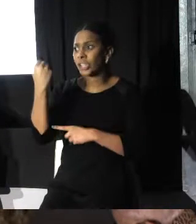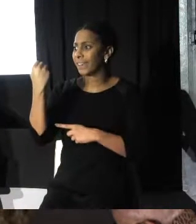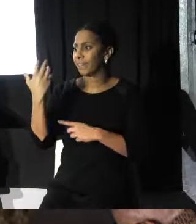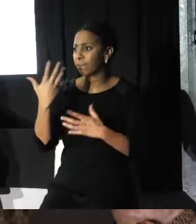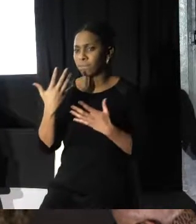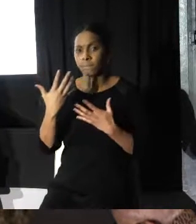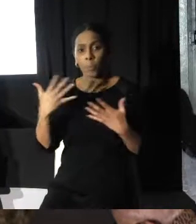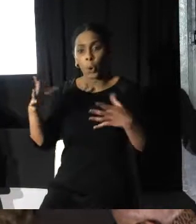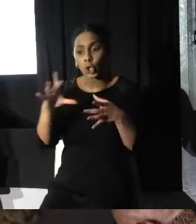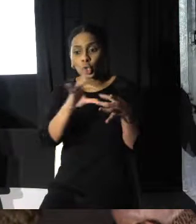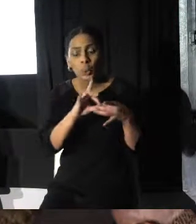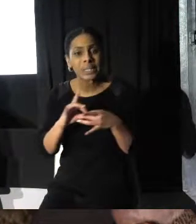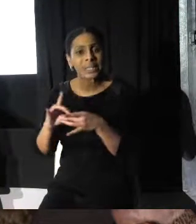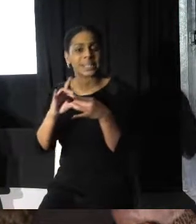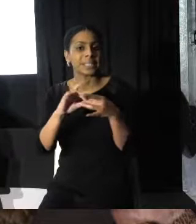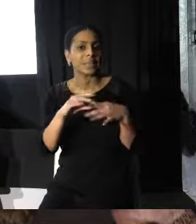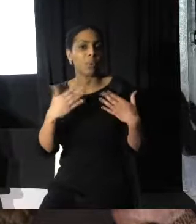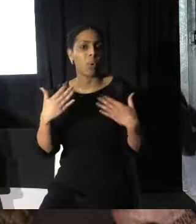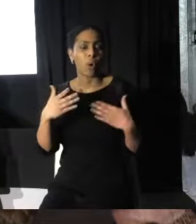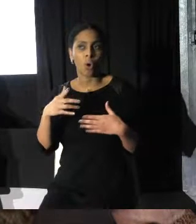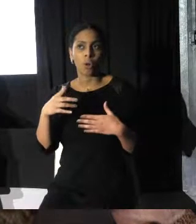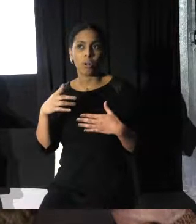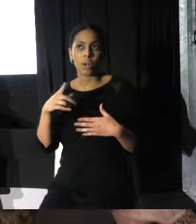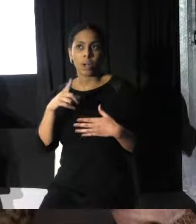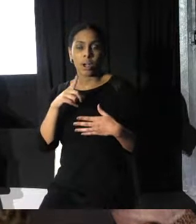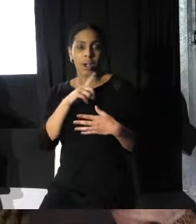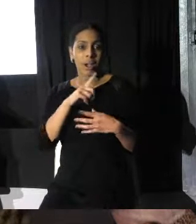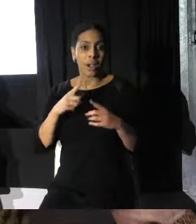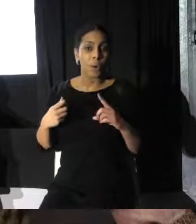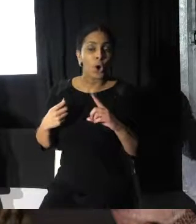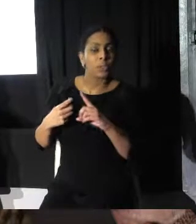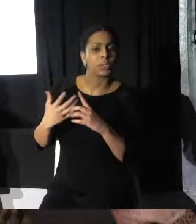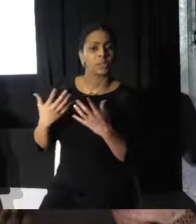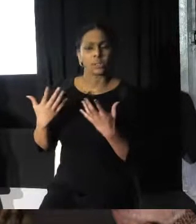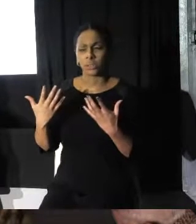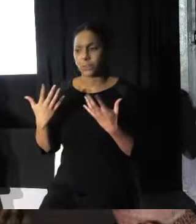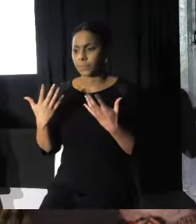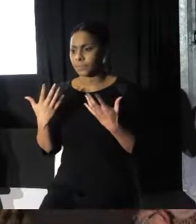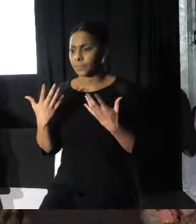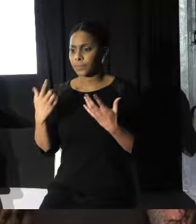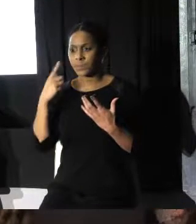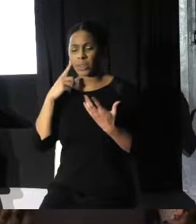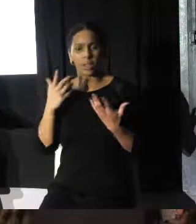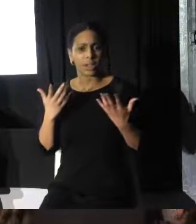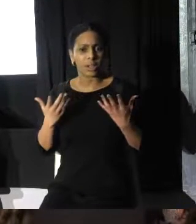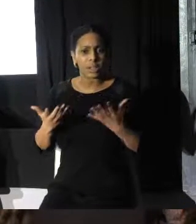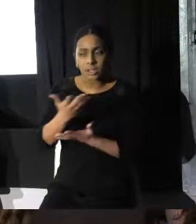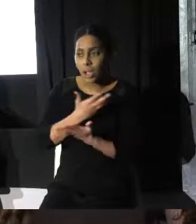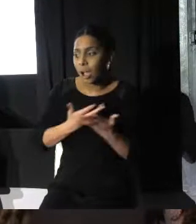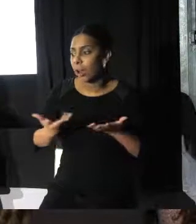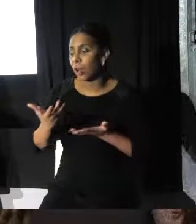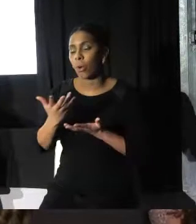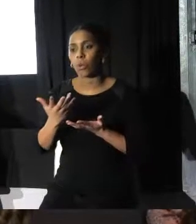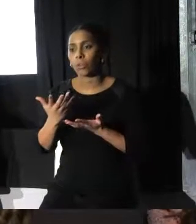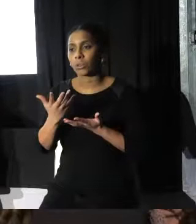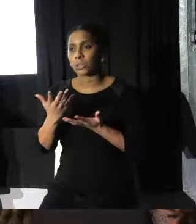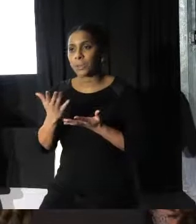purpose in which the dialogue and the way in which the discussion takes place is much